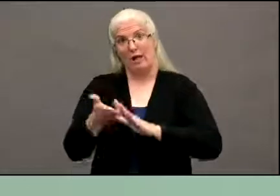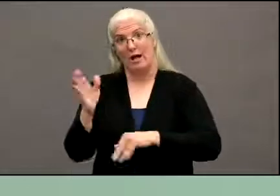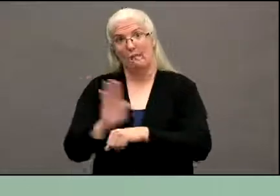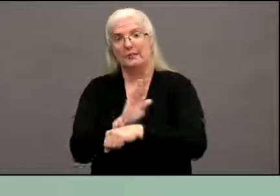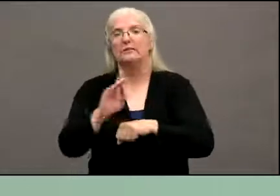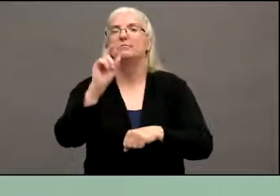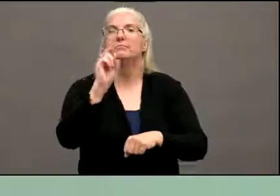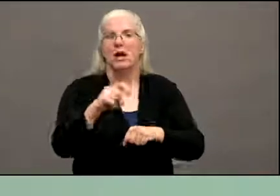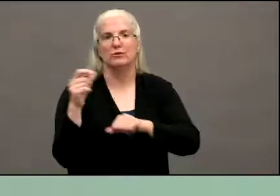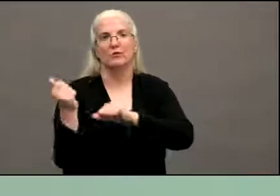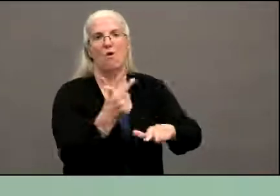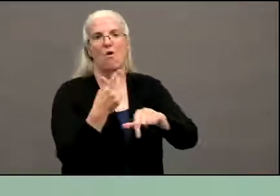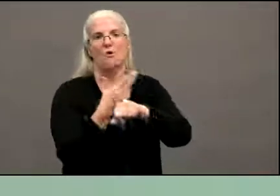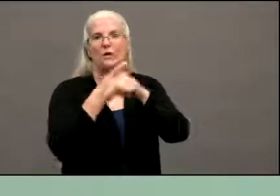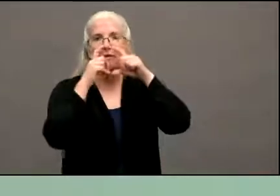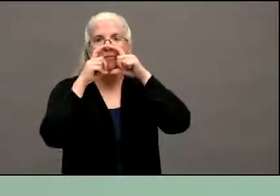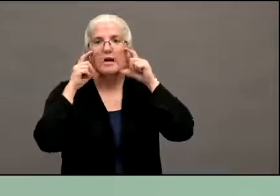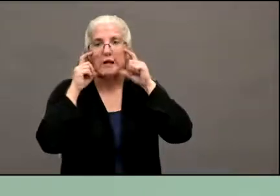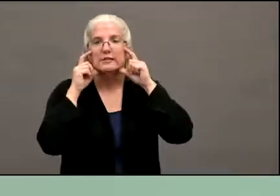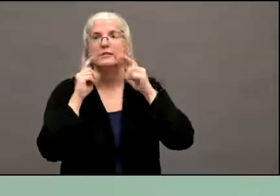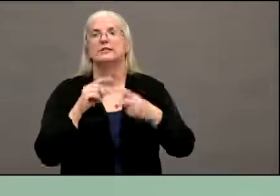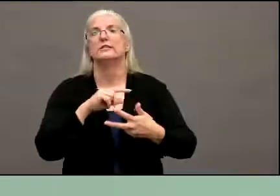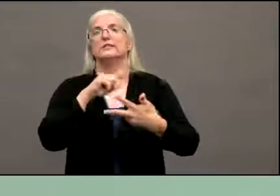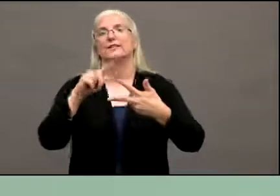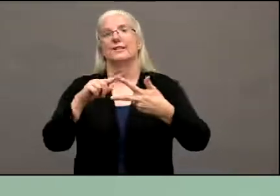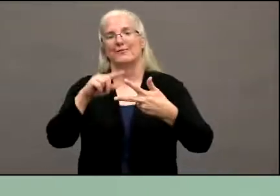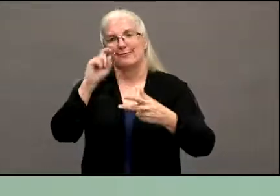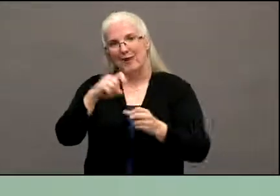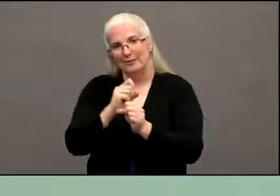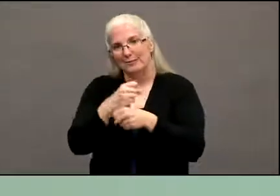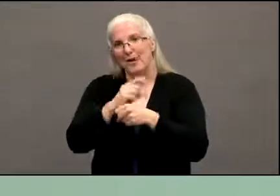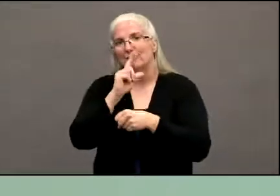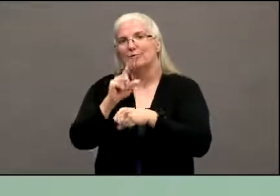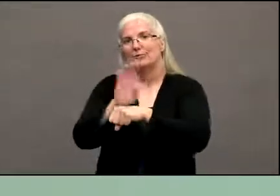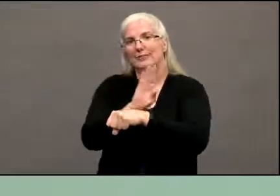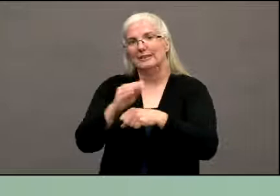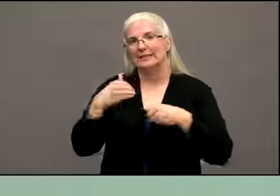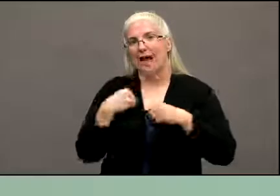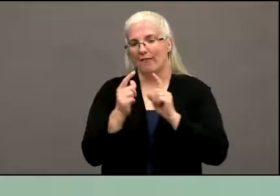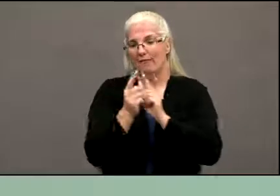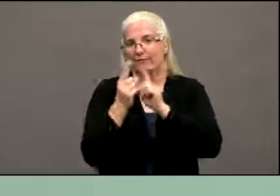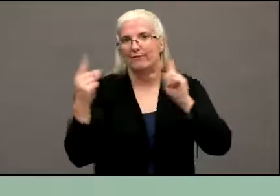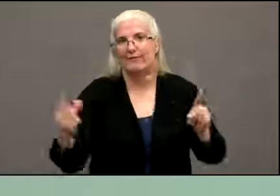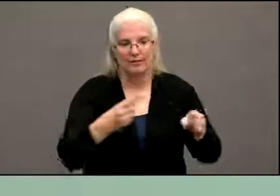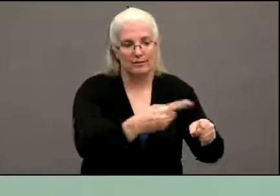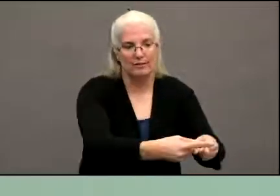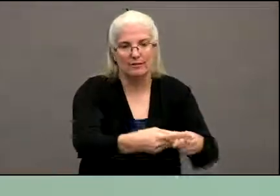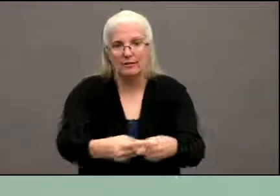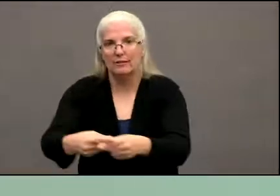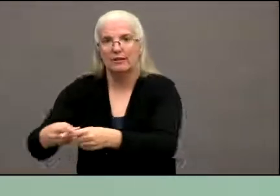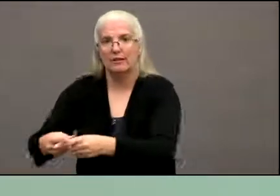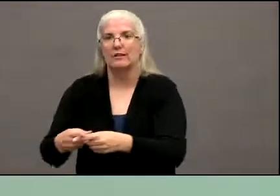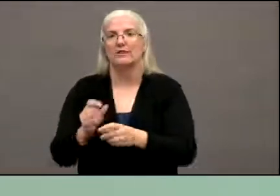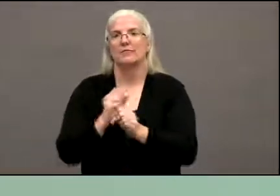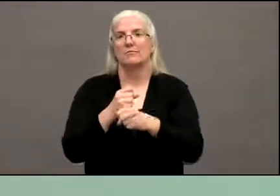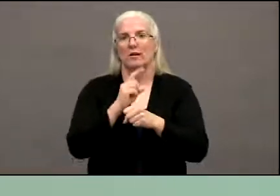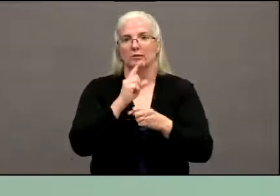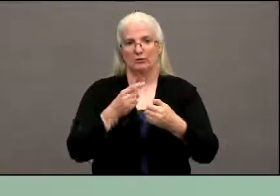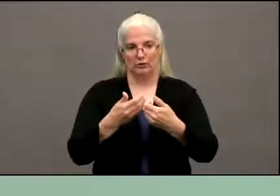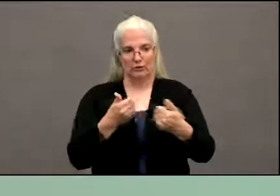is social distancing. How we can operate our businesses and activities in a way that facilitates social